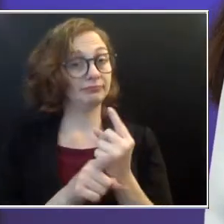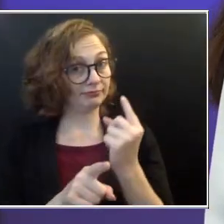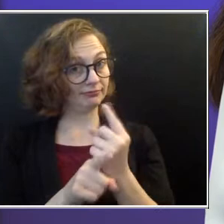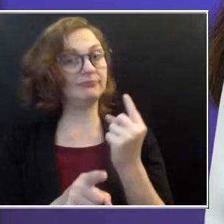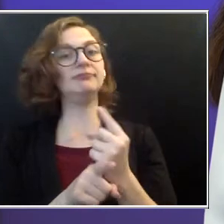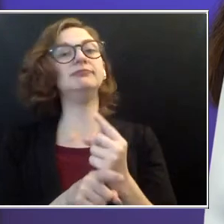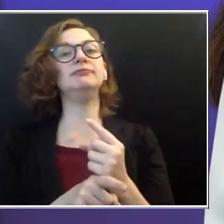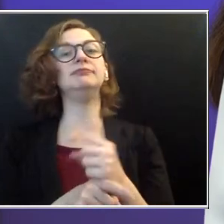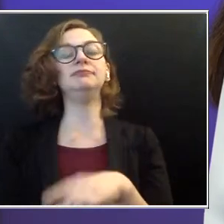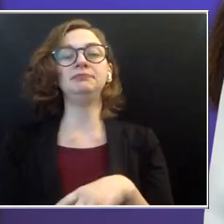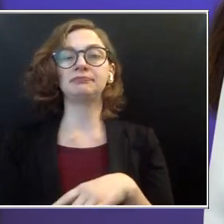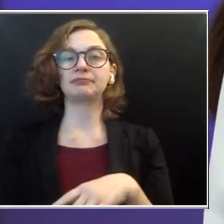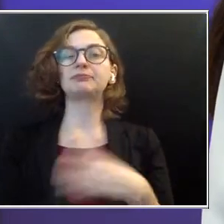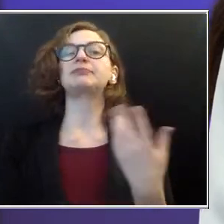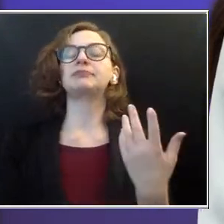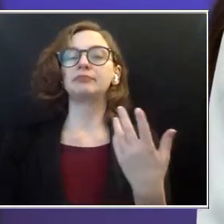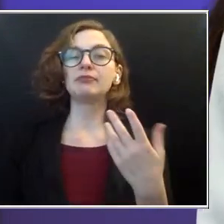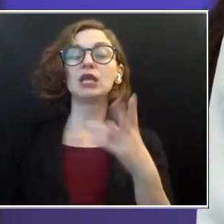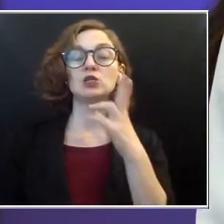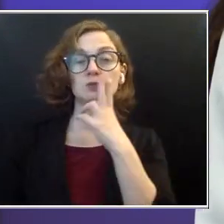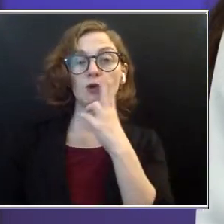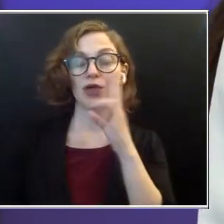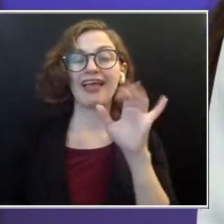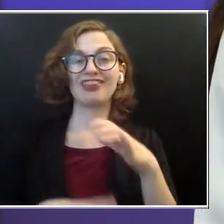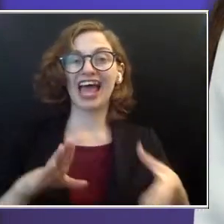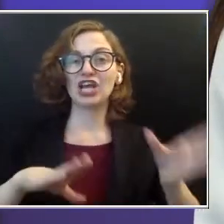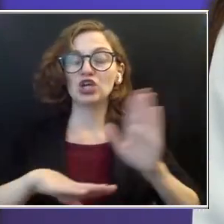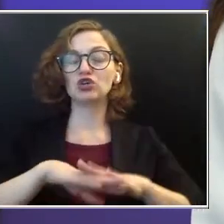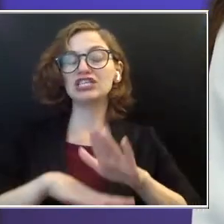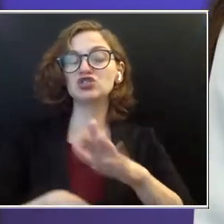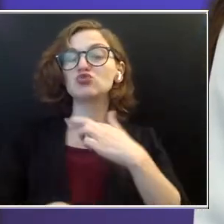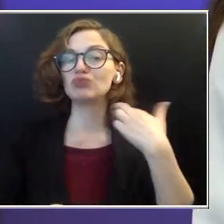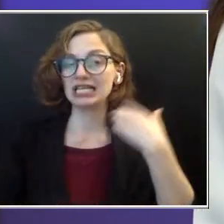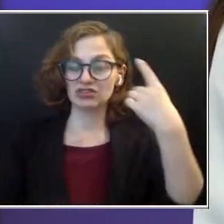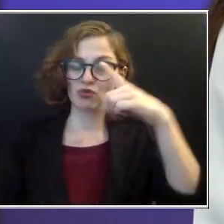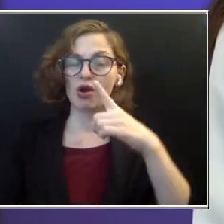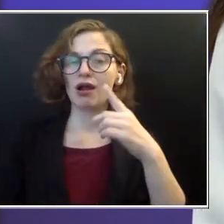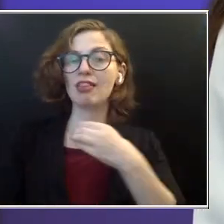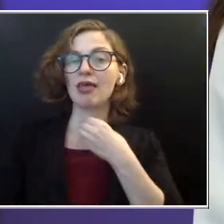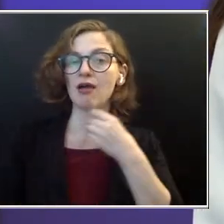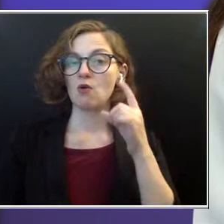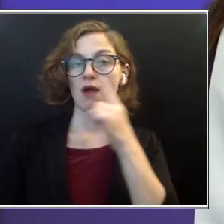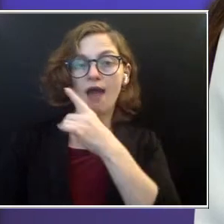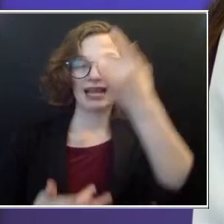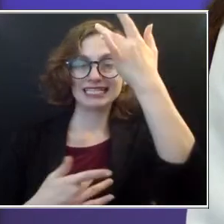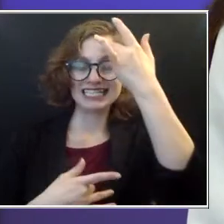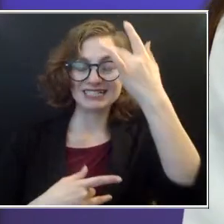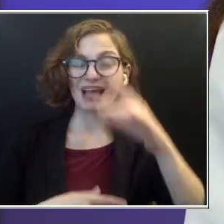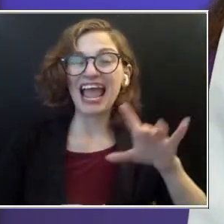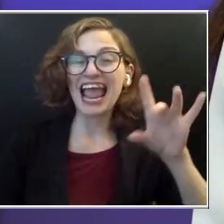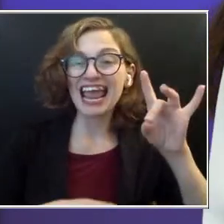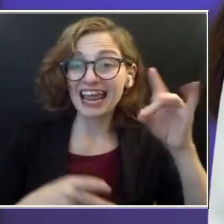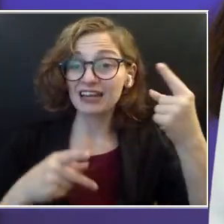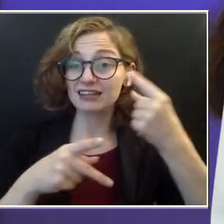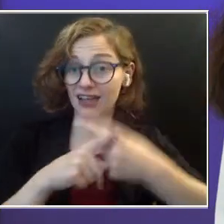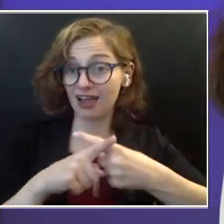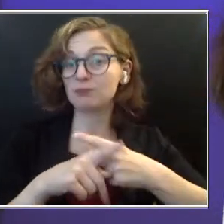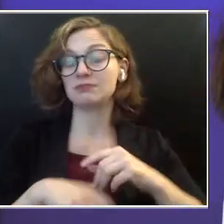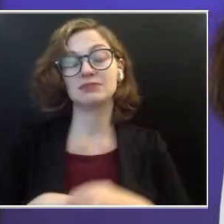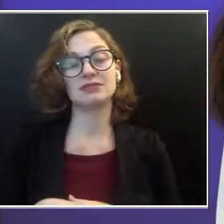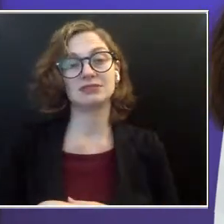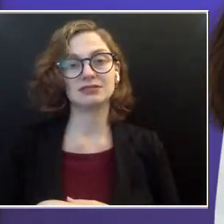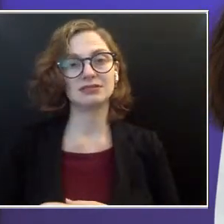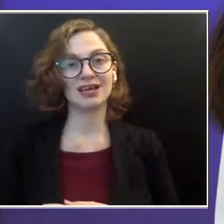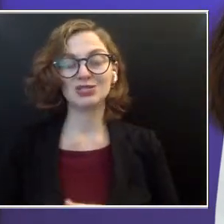eye disease by 8 times. 8 times? 8 times. Wow. So certainly you don't want to smoke in any circumstance.